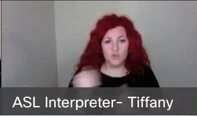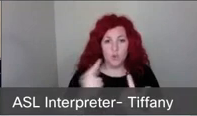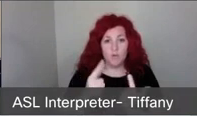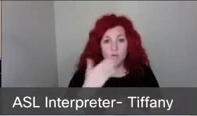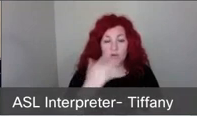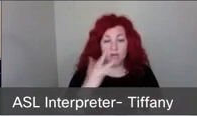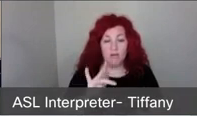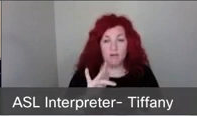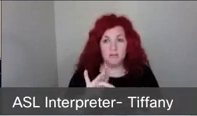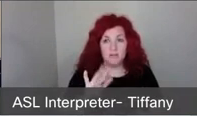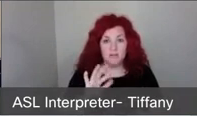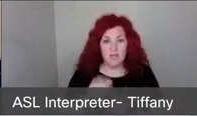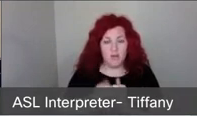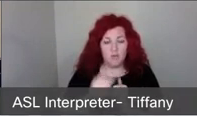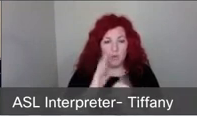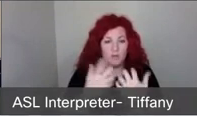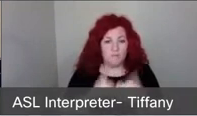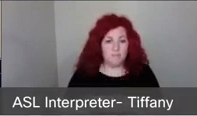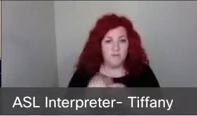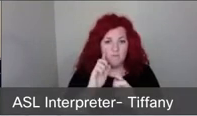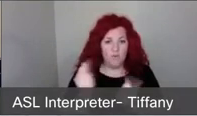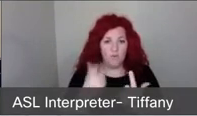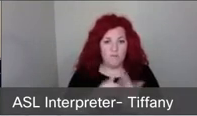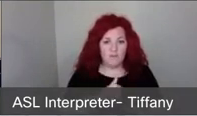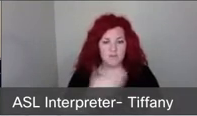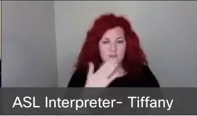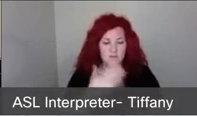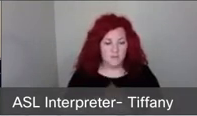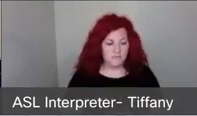on how you're going to make this all work for all of us. Thank you.